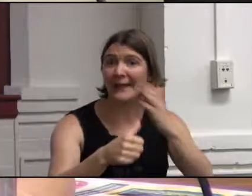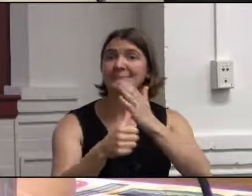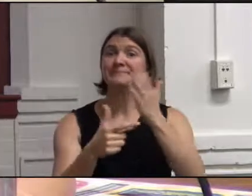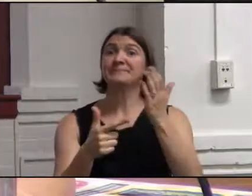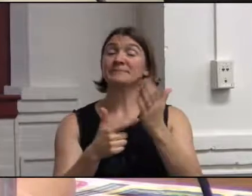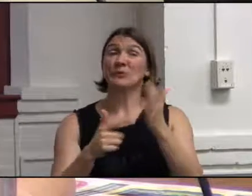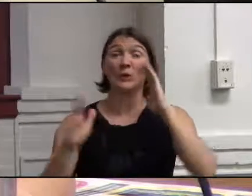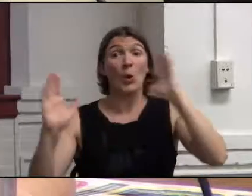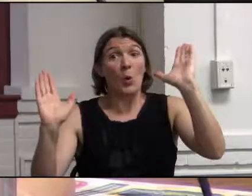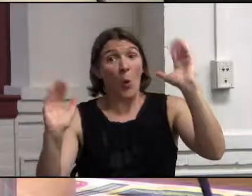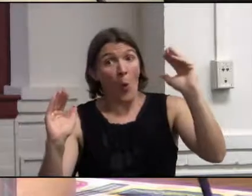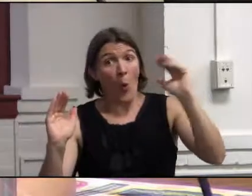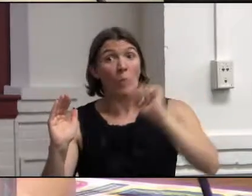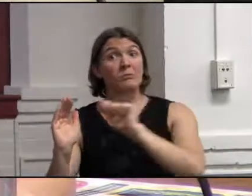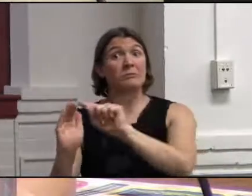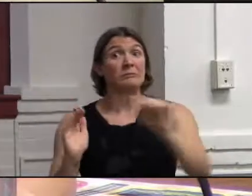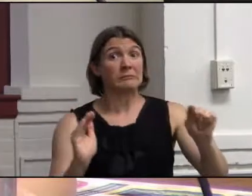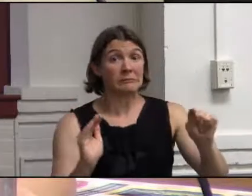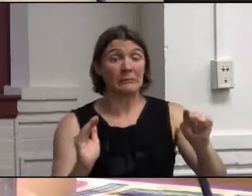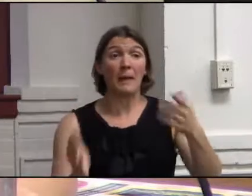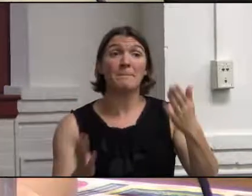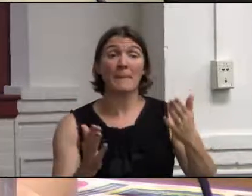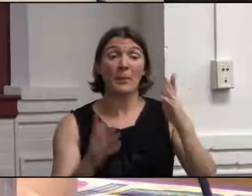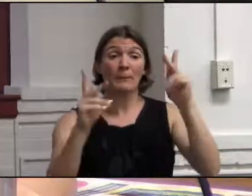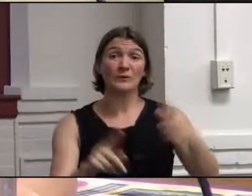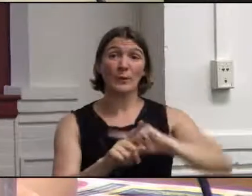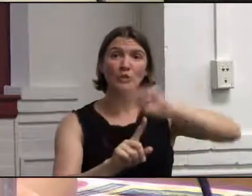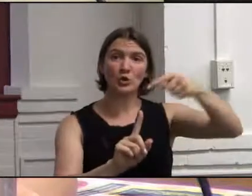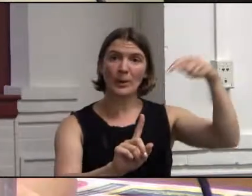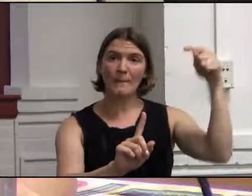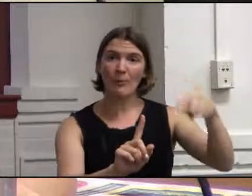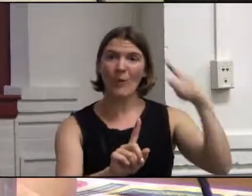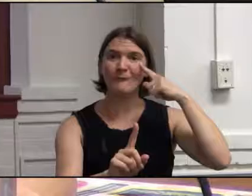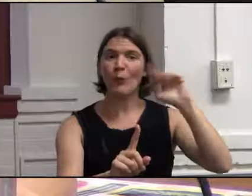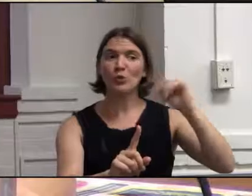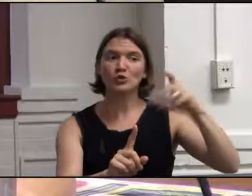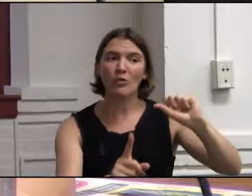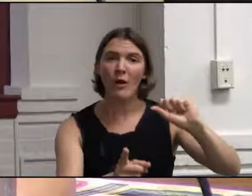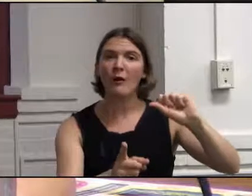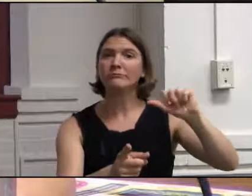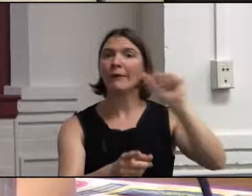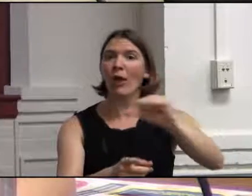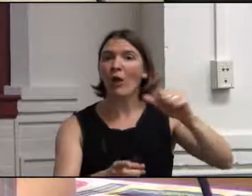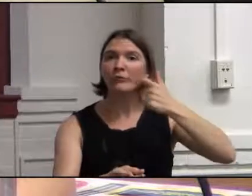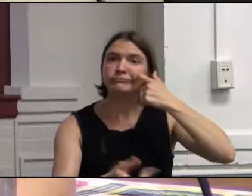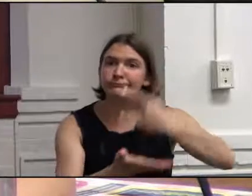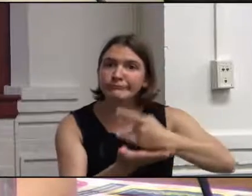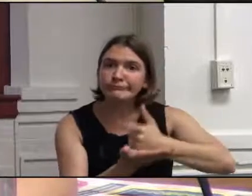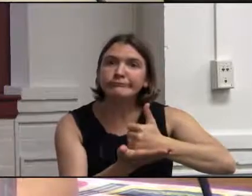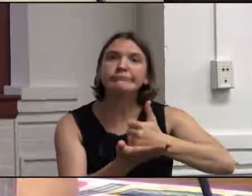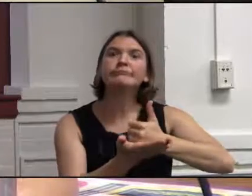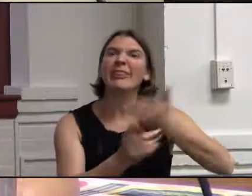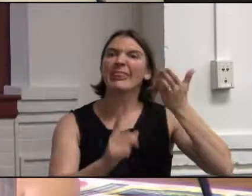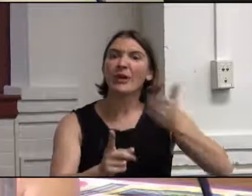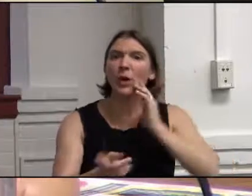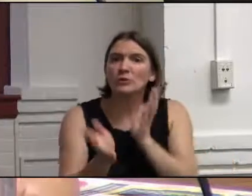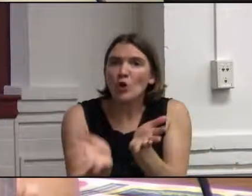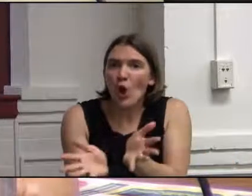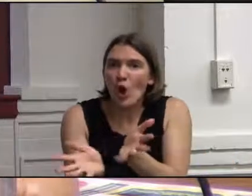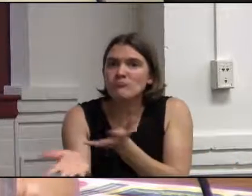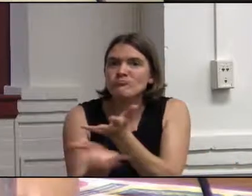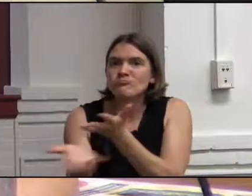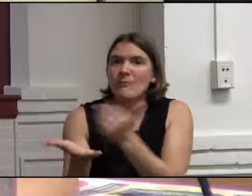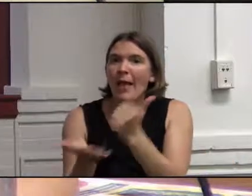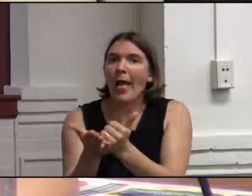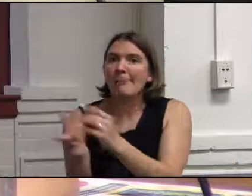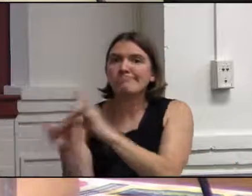hope is that they will be somebody probably from Turning Point on site at that time to talk with them and also, give some help to get